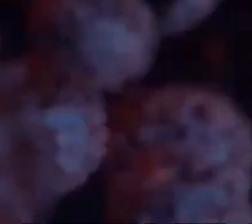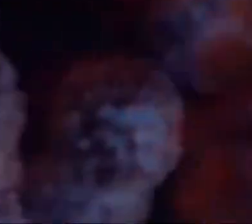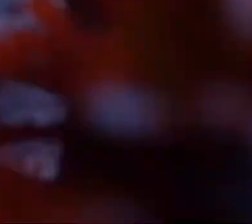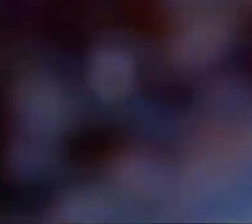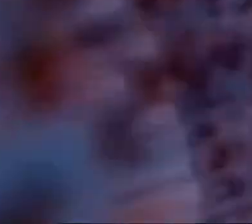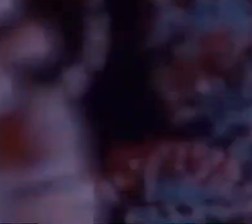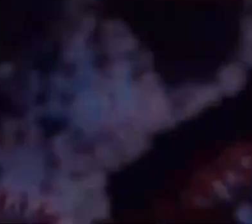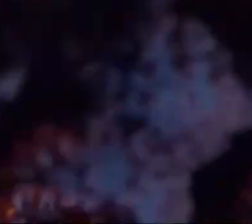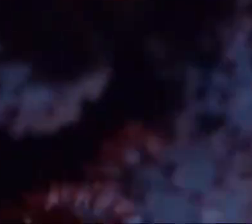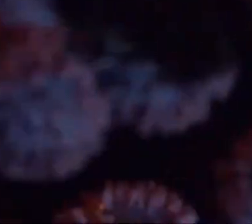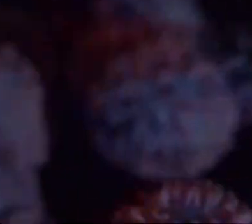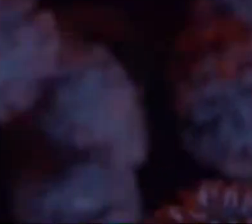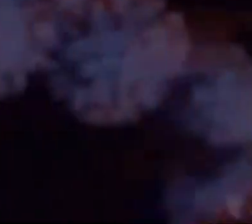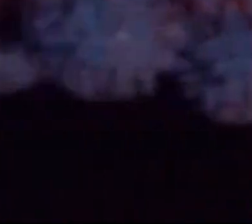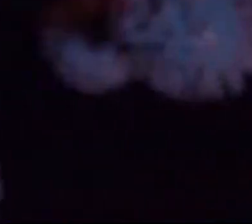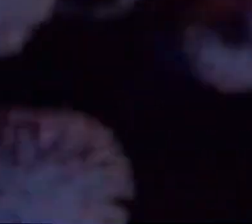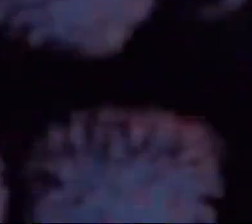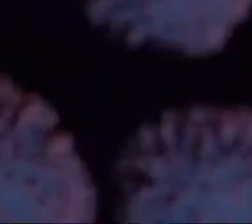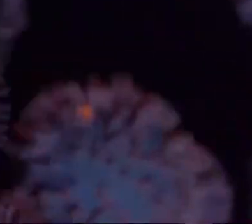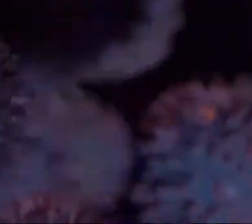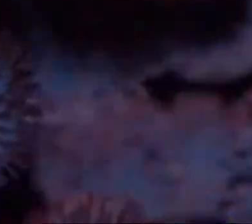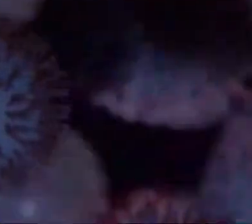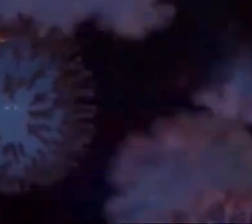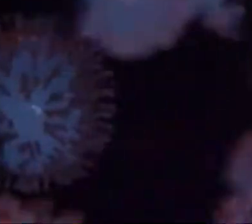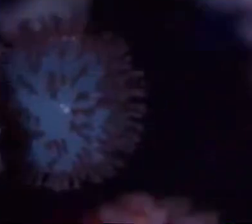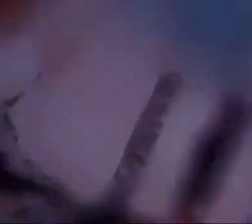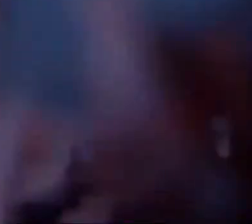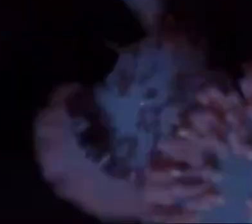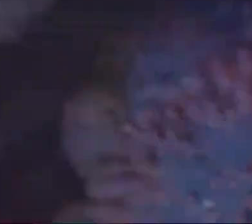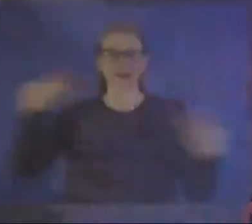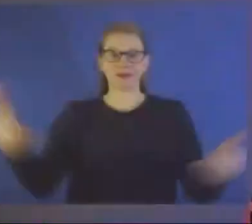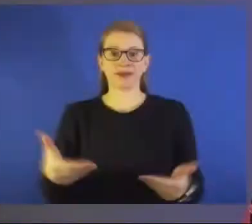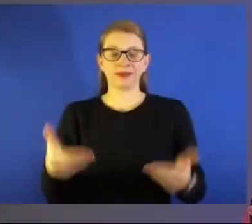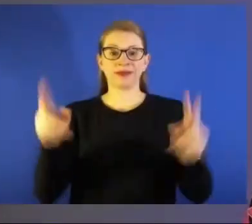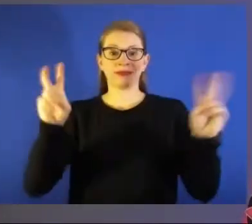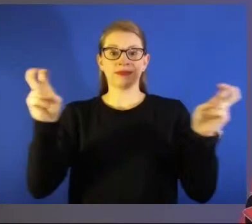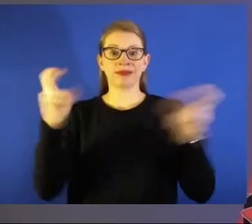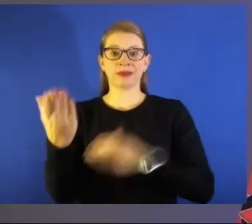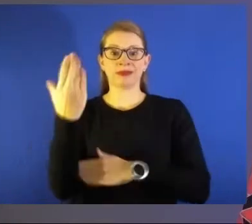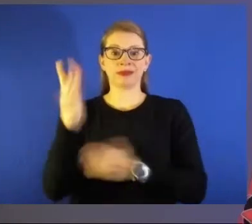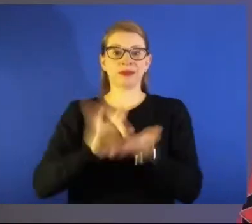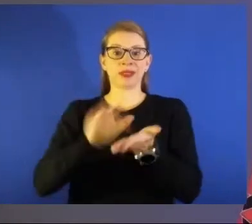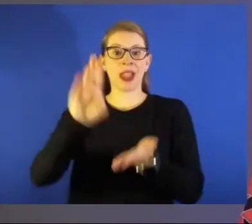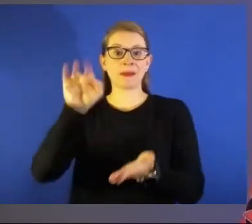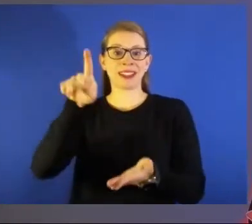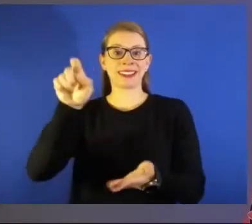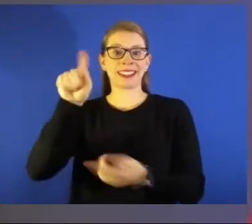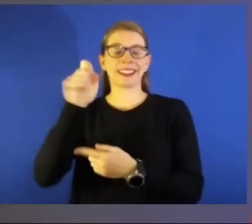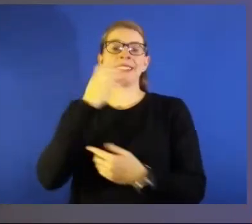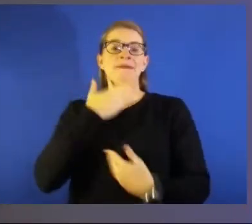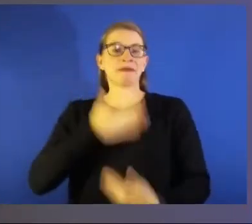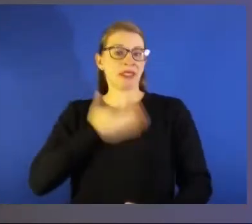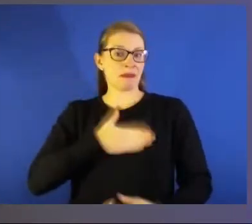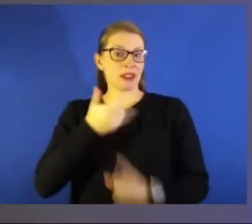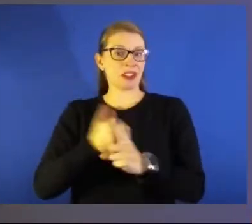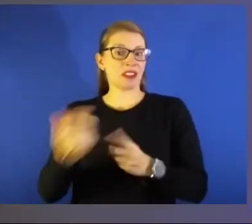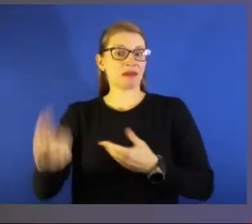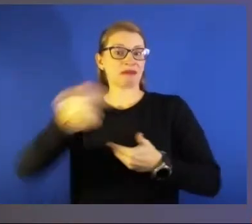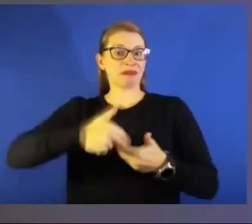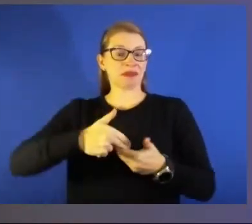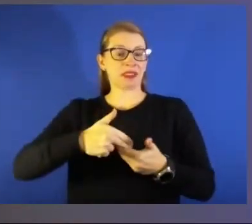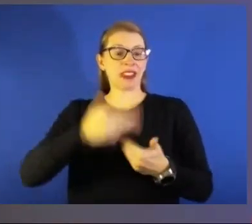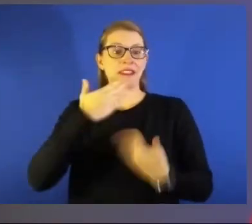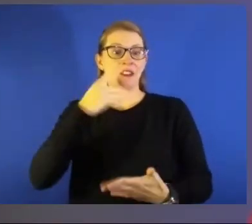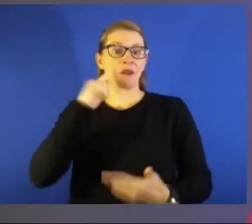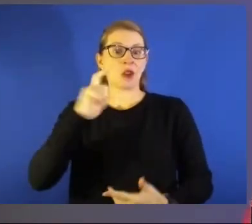Good Friday morning, everyone. It is October 29th. Welcome into the Morning Medical Update. So glad you are with us. Thanks for joining us on Facebook, YouTube, and Twitter. Today,